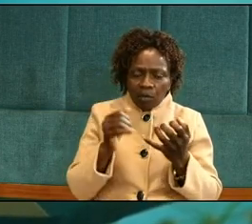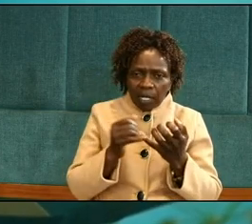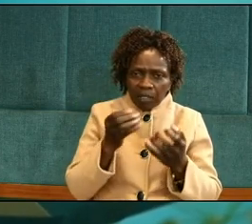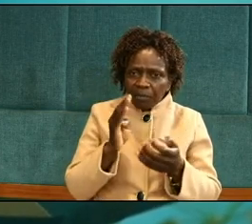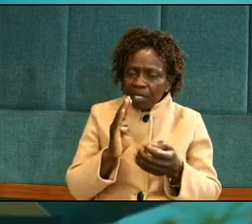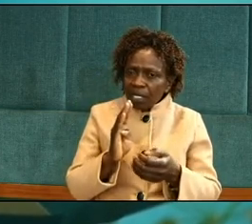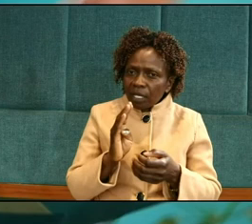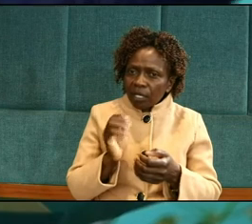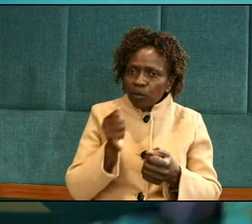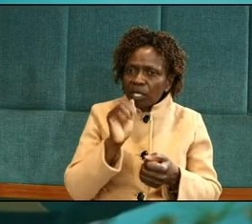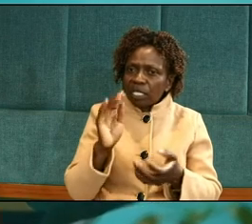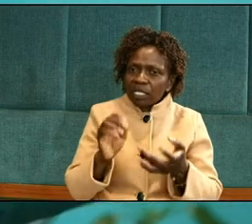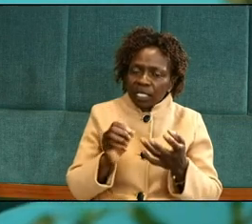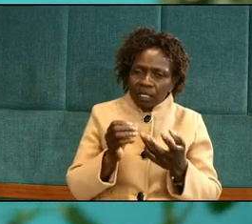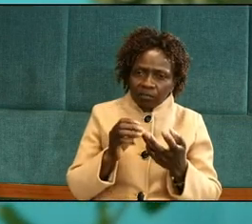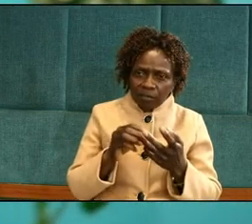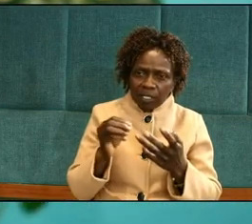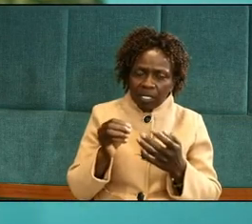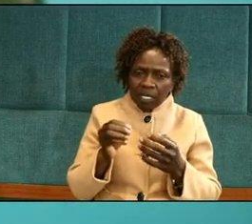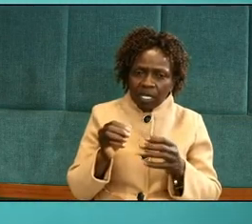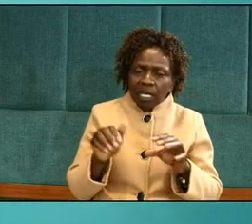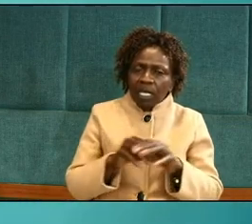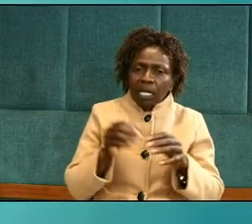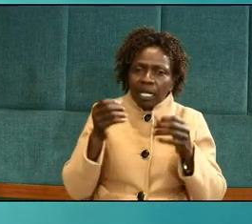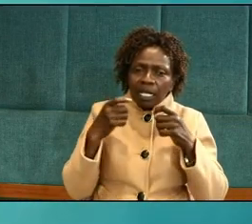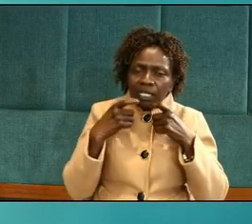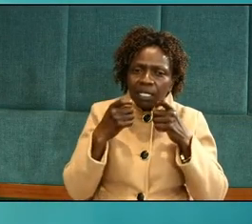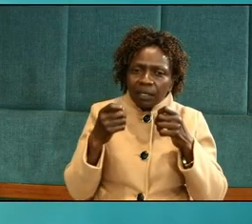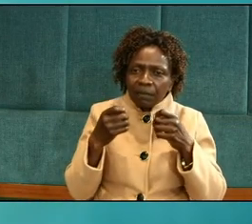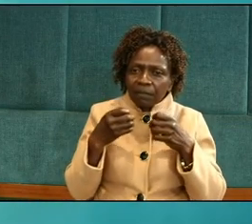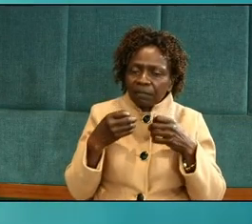wife in a sin-free society in heaven?